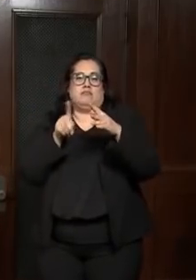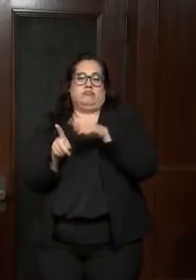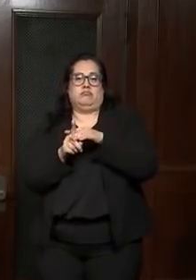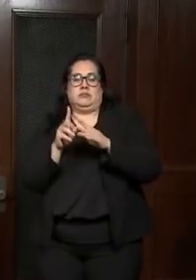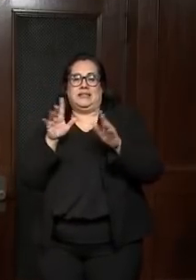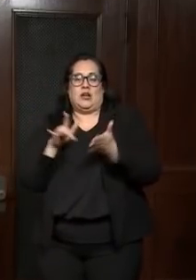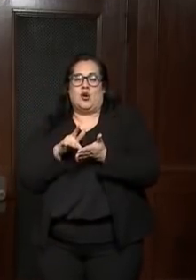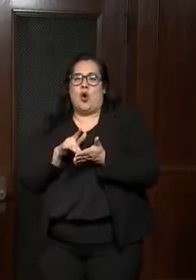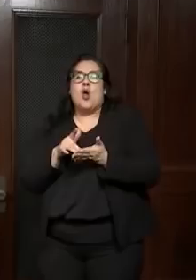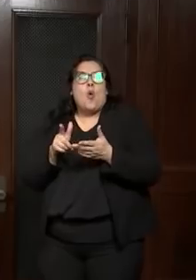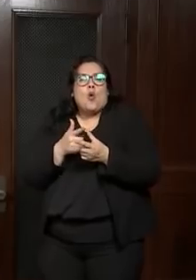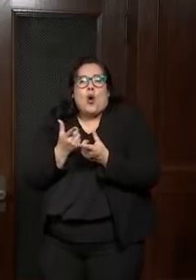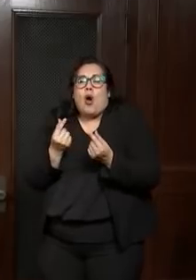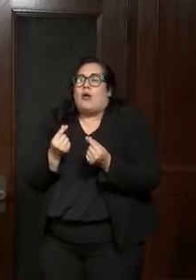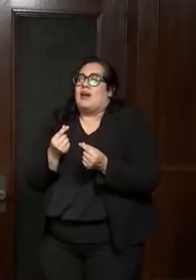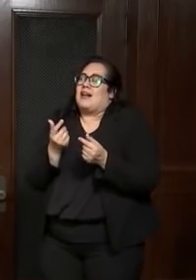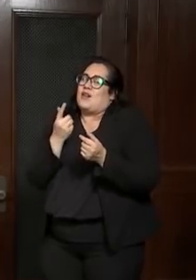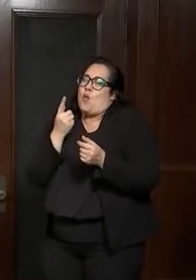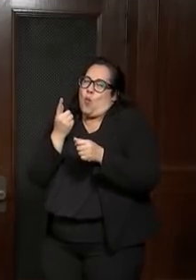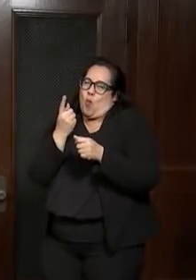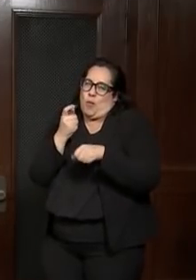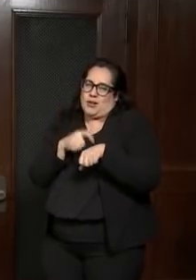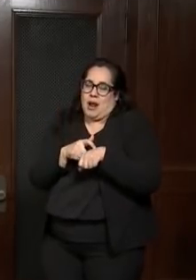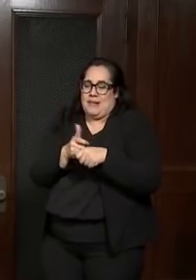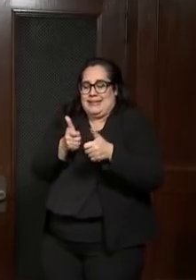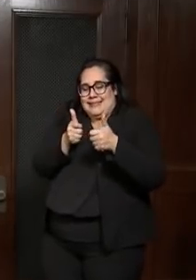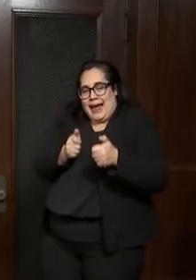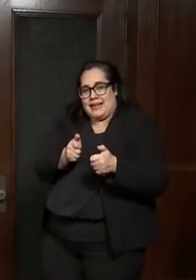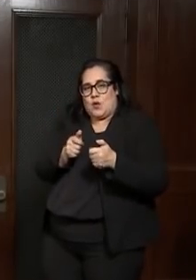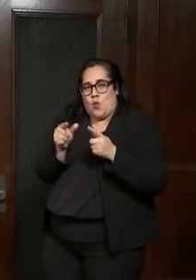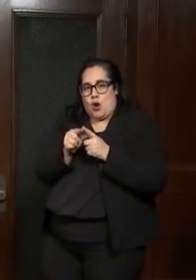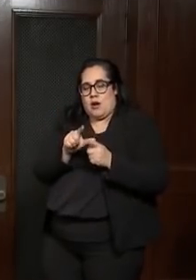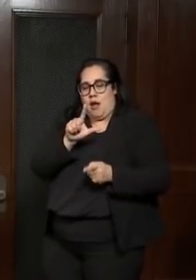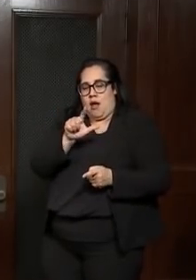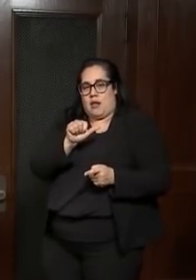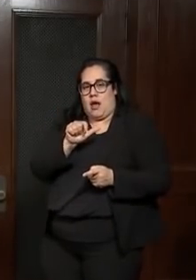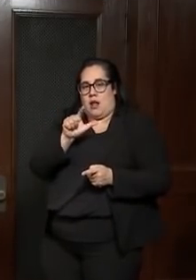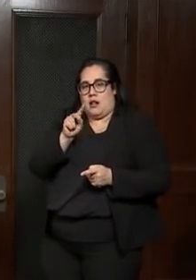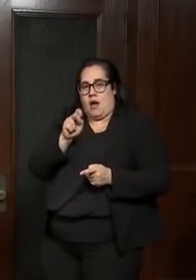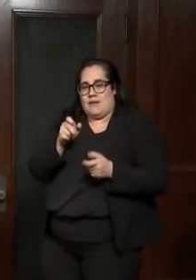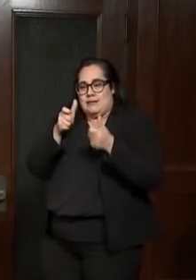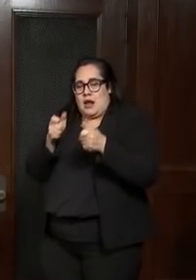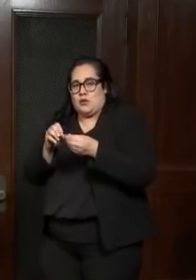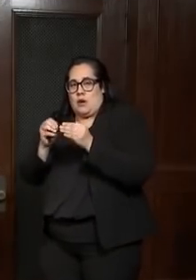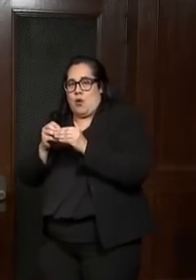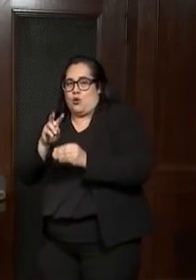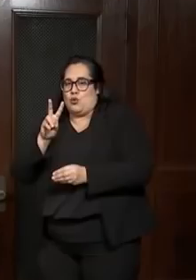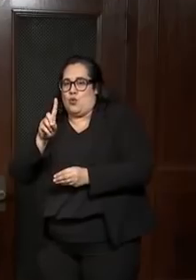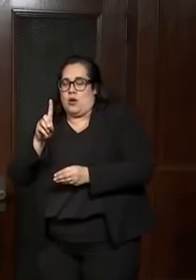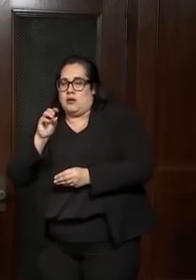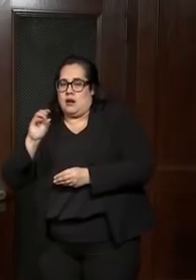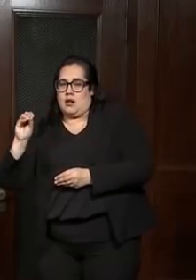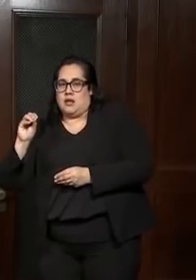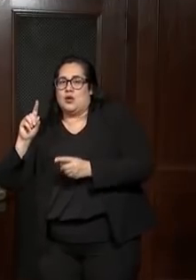you just text LA Love to 21,000 to donate. Thanks, Claudia. I'll take the next question.